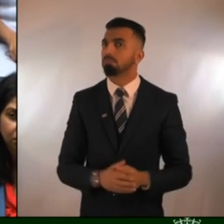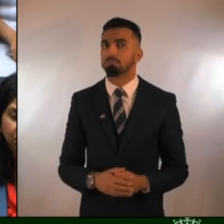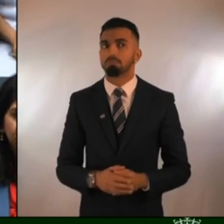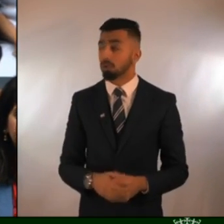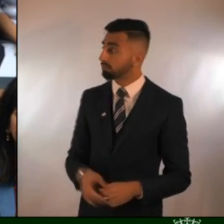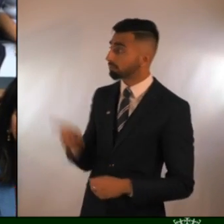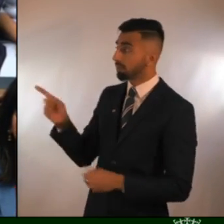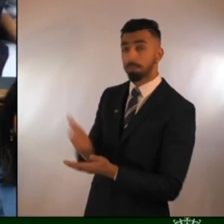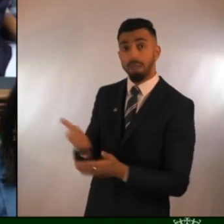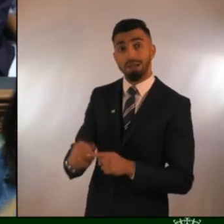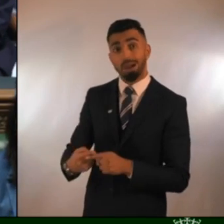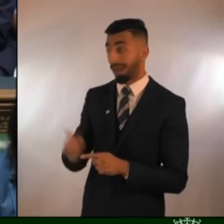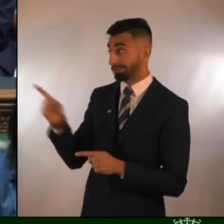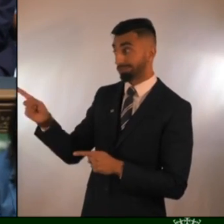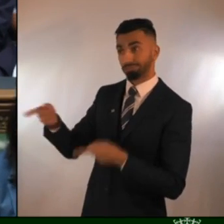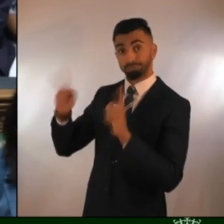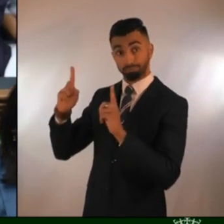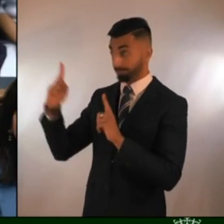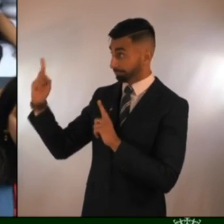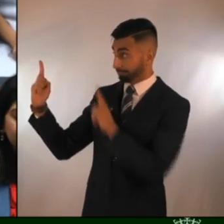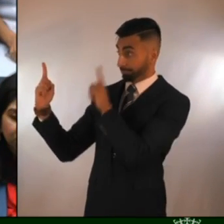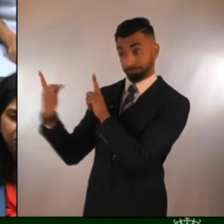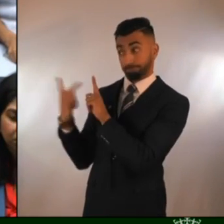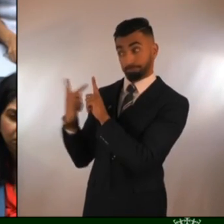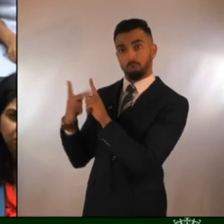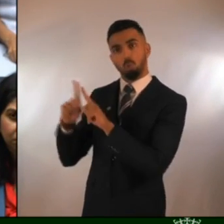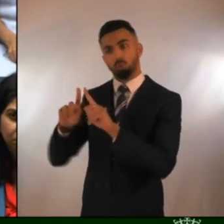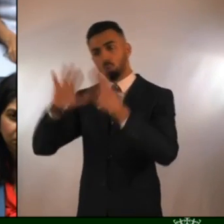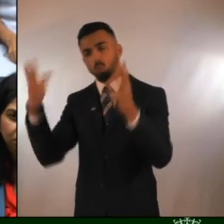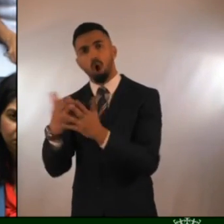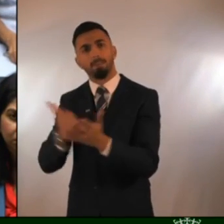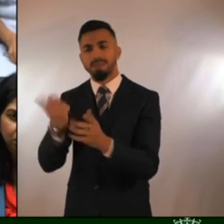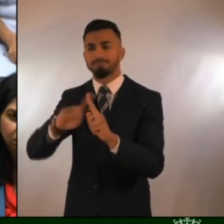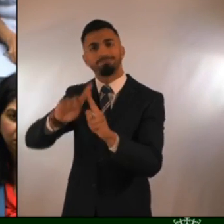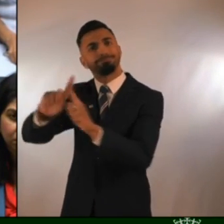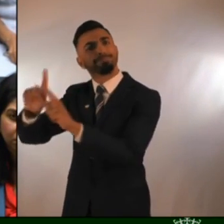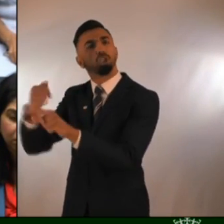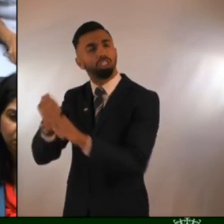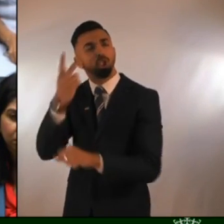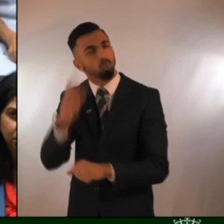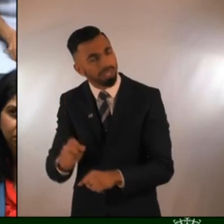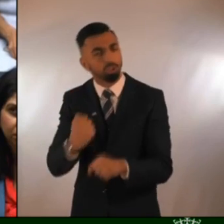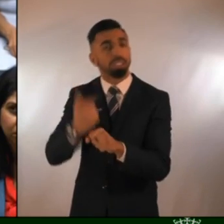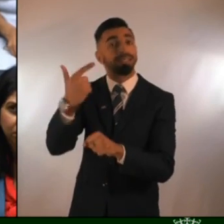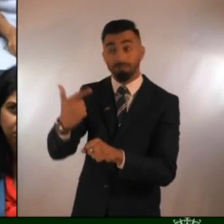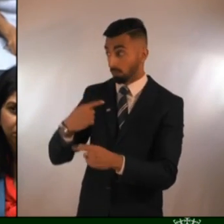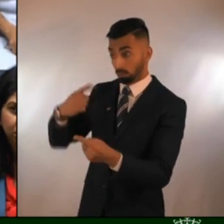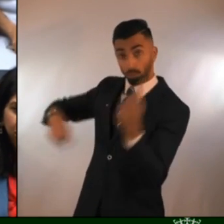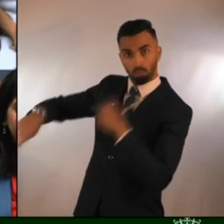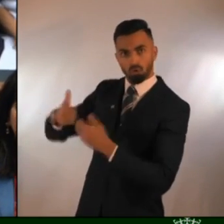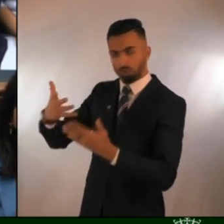around the world in the G7 and the G20. And to support the global response, I'm also making new funding